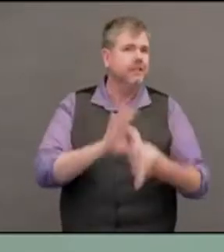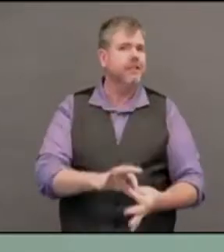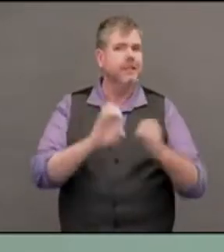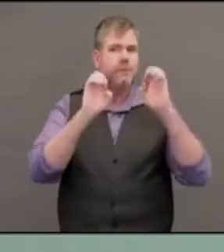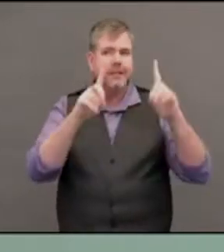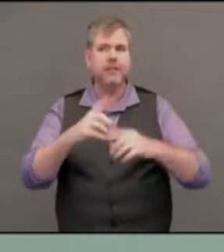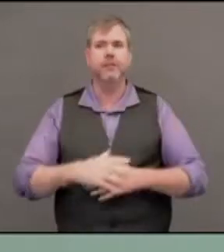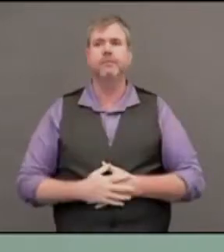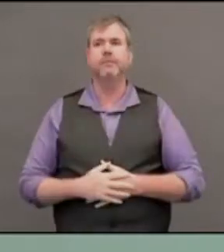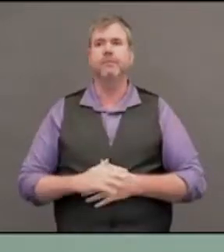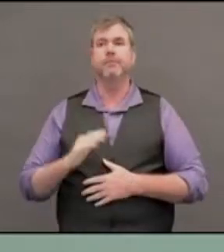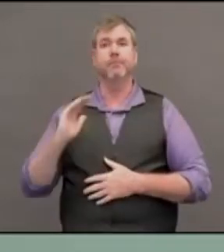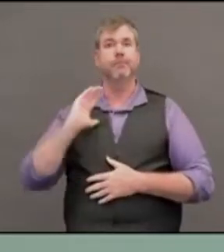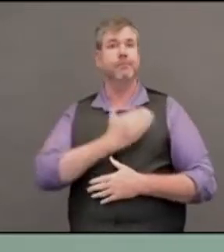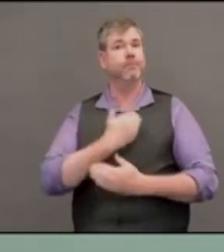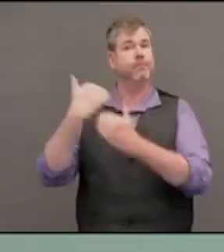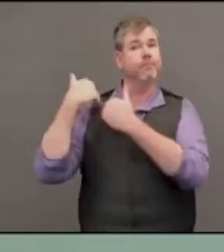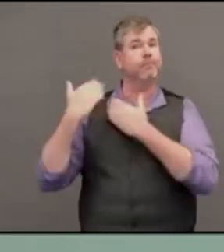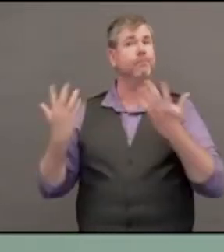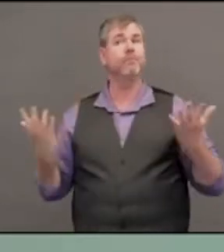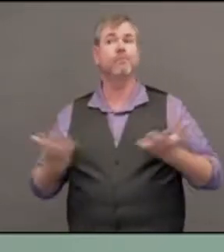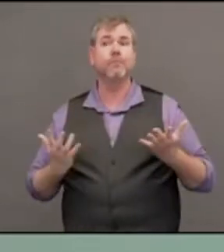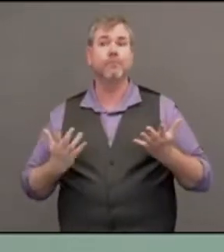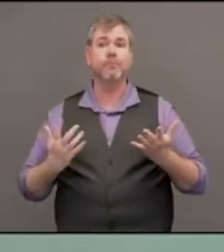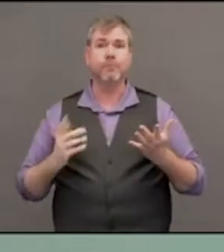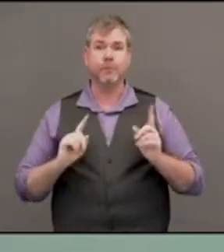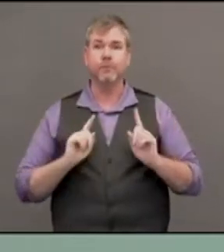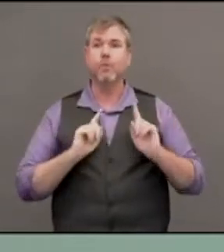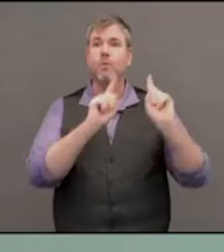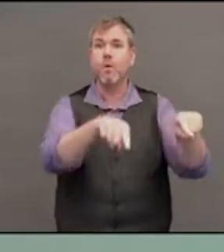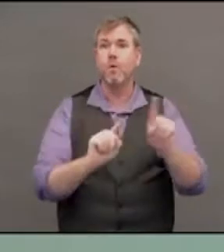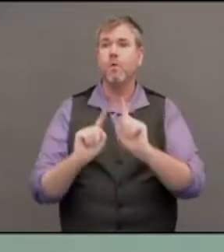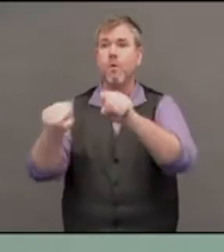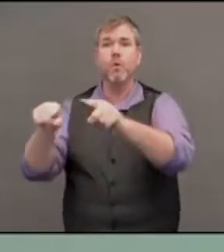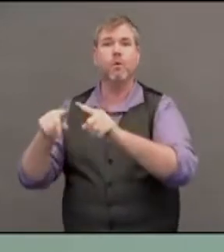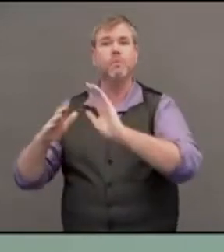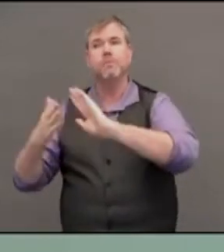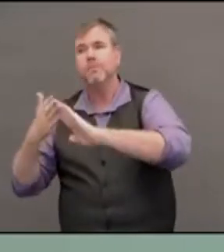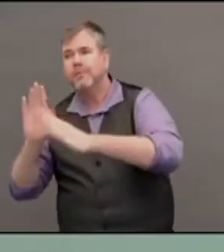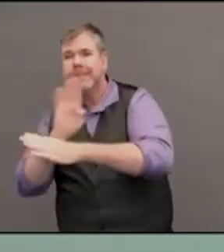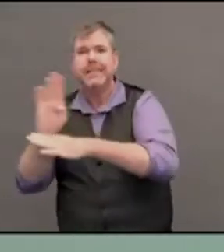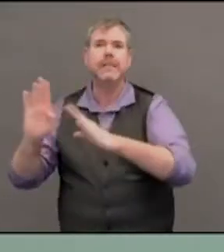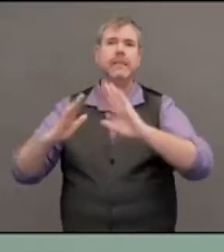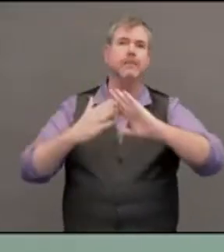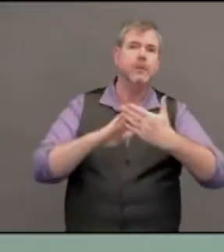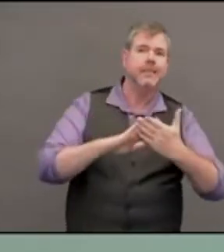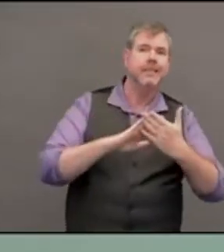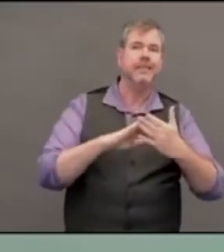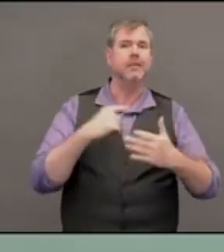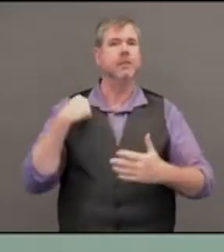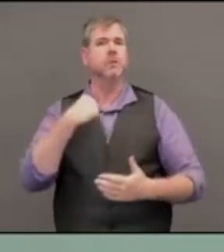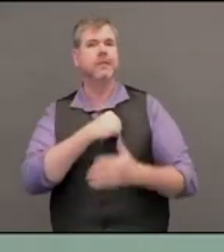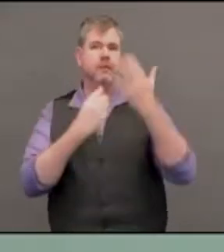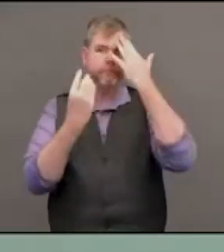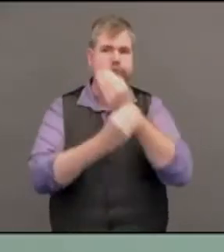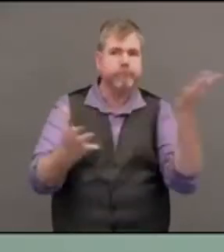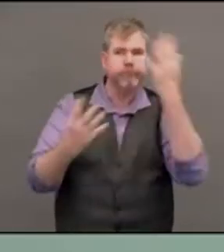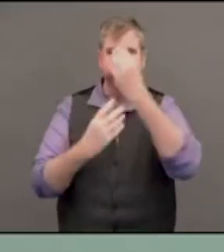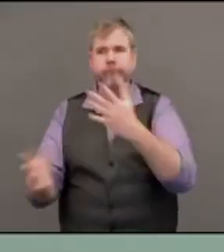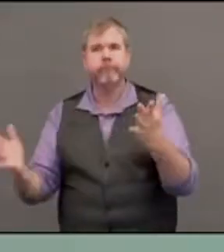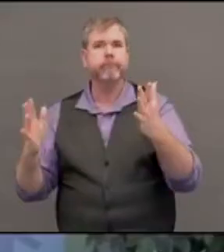that we bridge any gap between the county and the businesses in regards to the new public health order and the new distancing